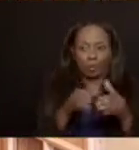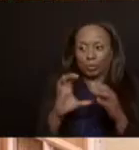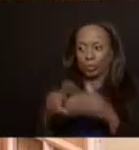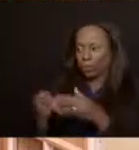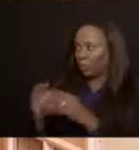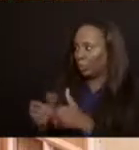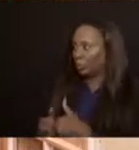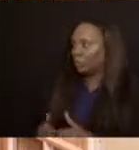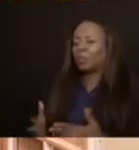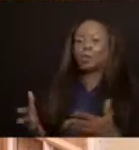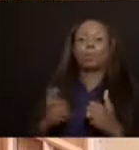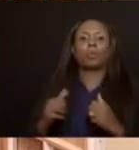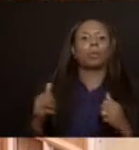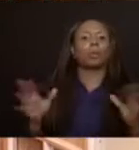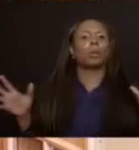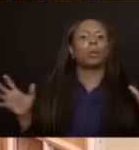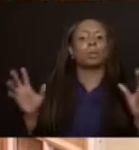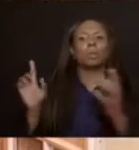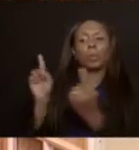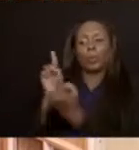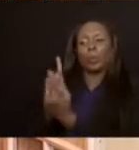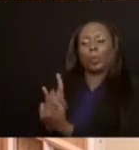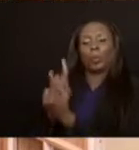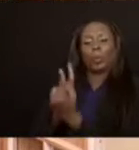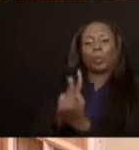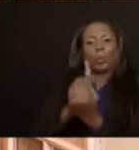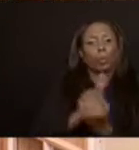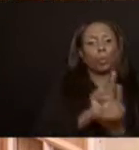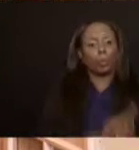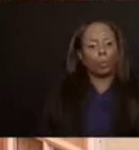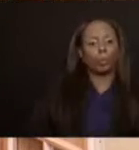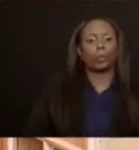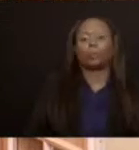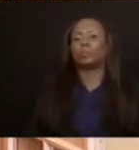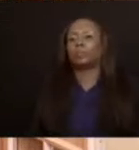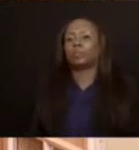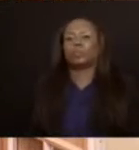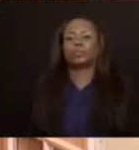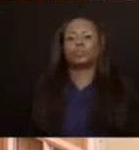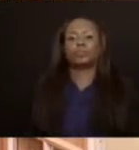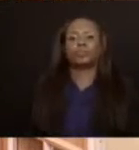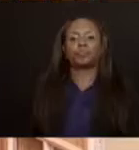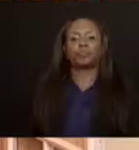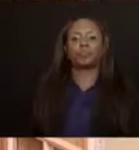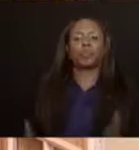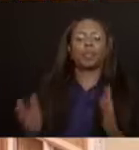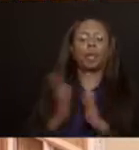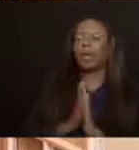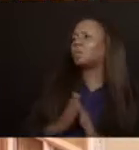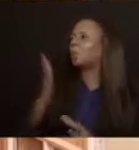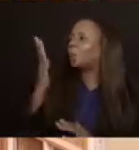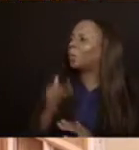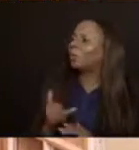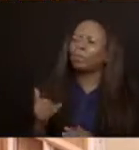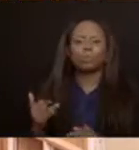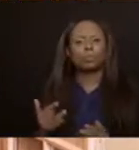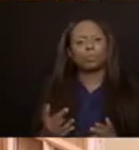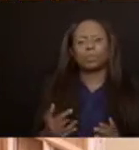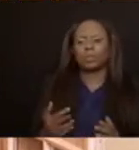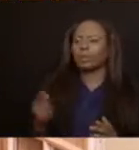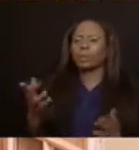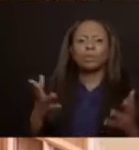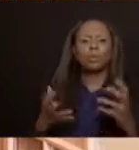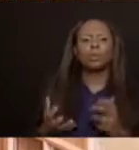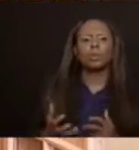concerns one-on-one so that we begin to understand why they would want to put themselves at risk, because they're effectively